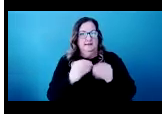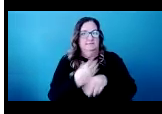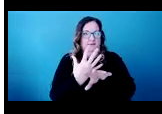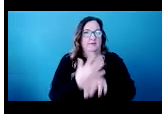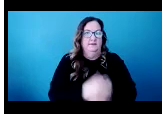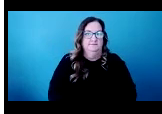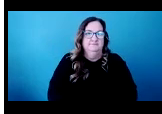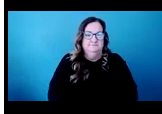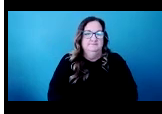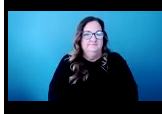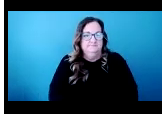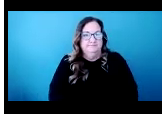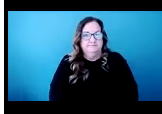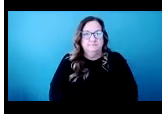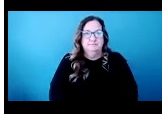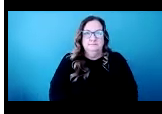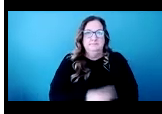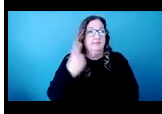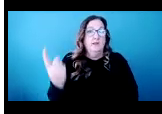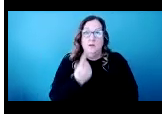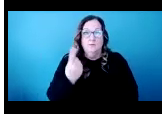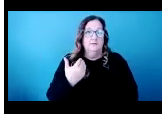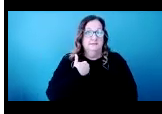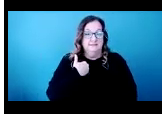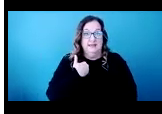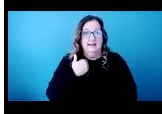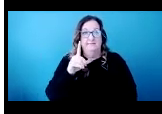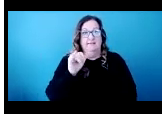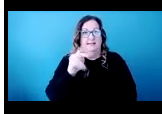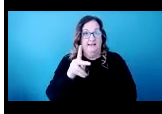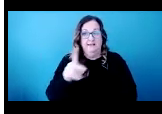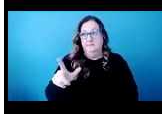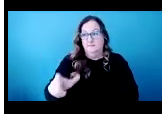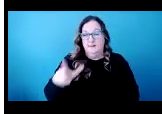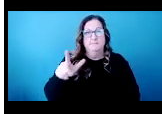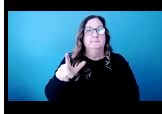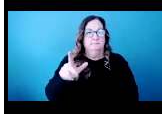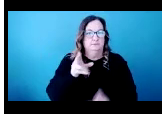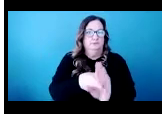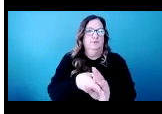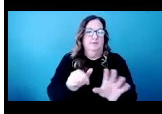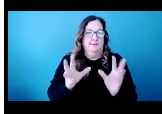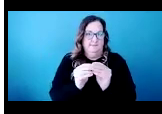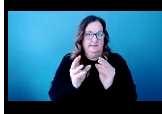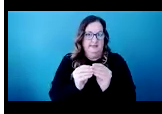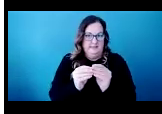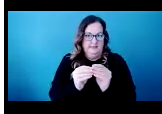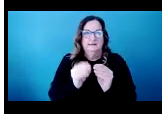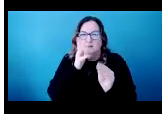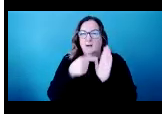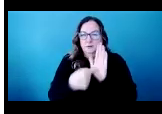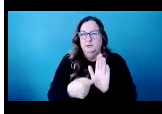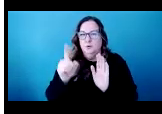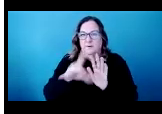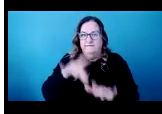online. They always have a link to join a meeting on the committee's webpage, and I'm going to show you guys that